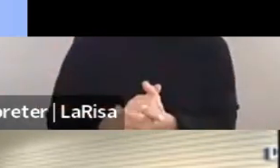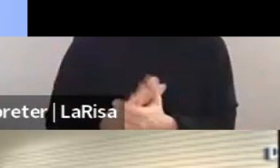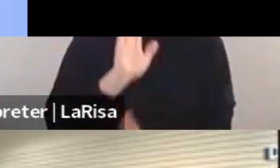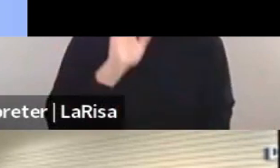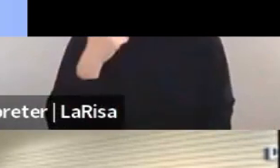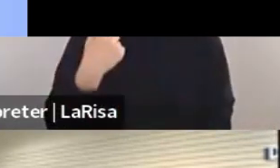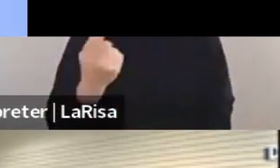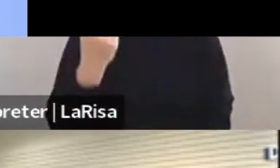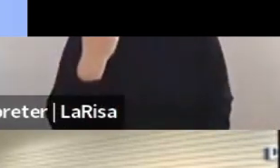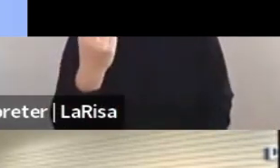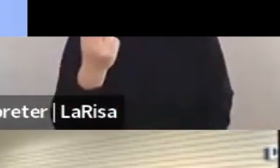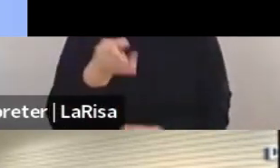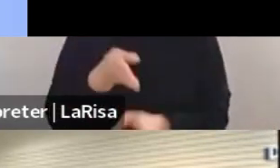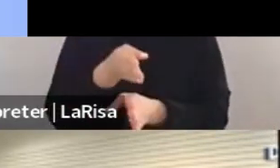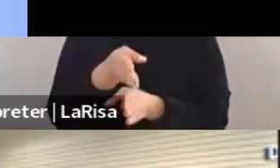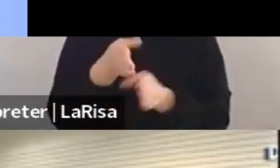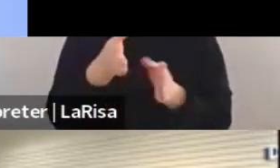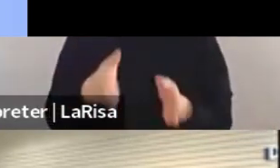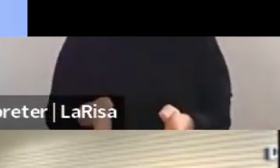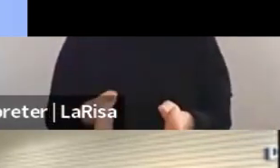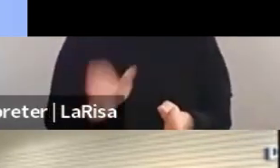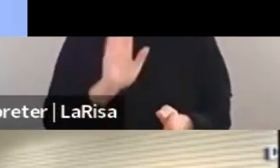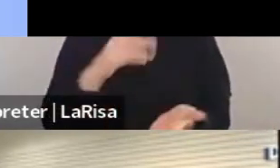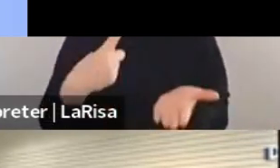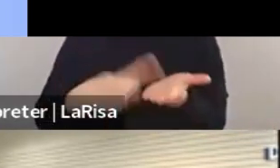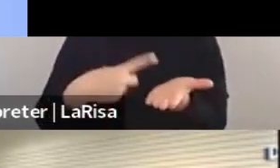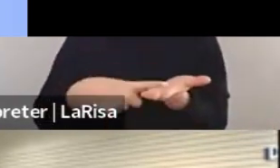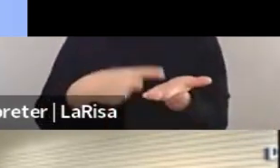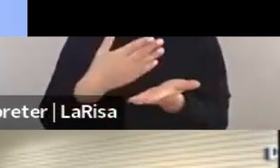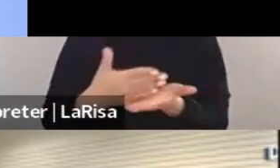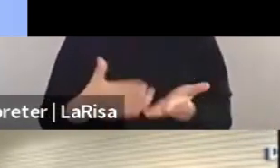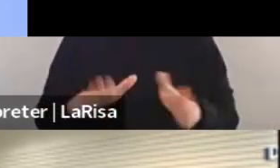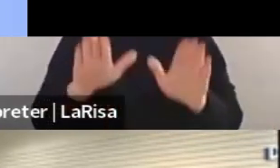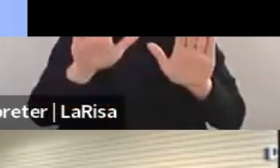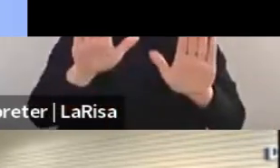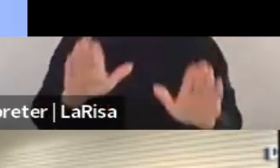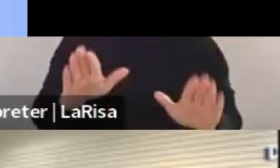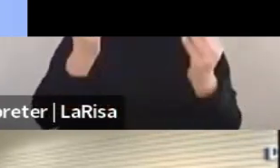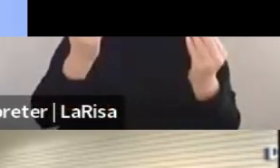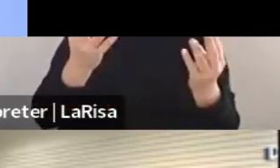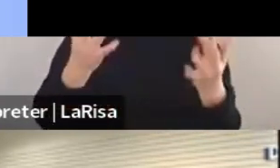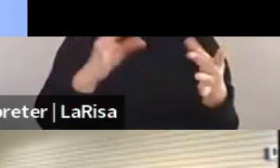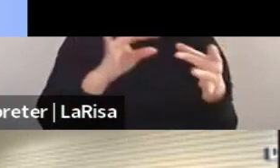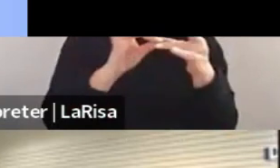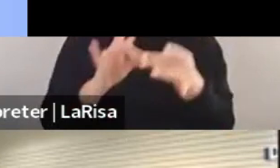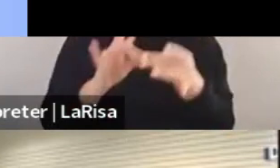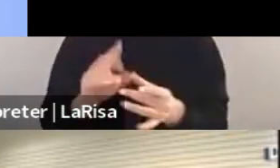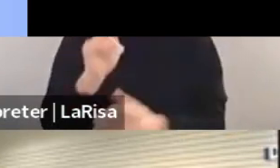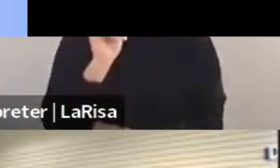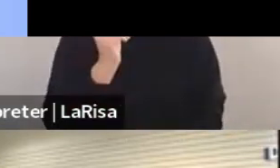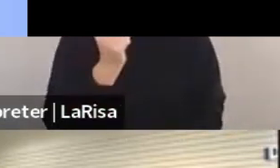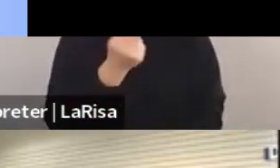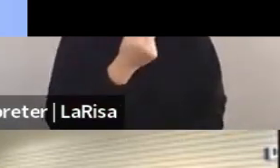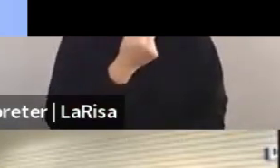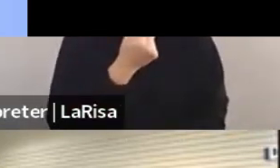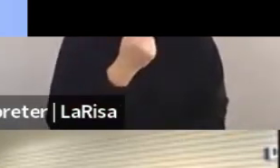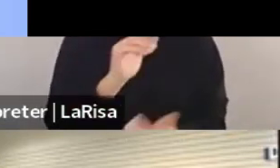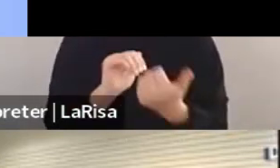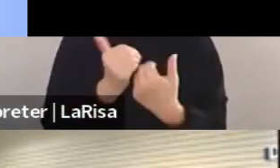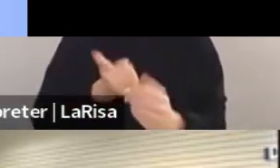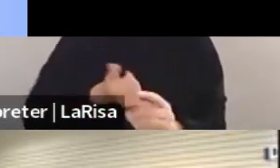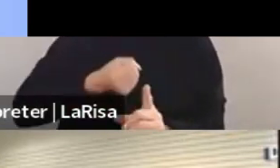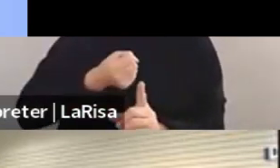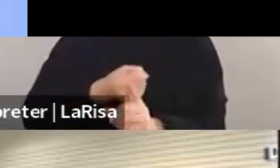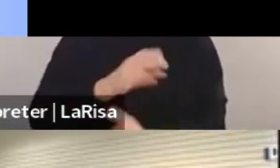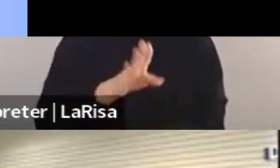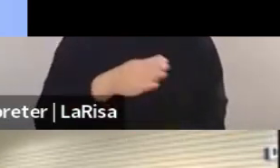bit. So we have 2 professionals that are going to tell you some wonderful information about